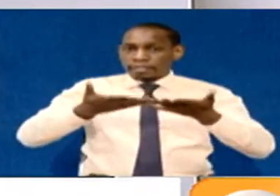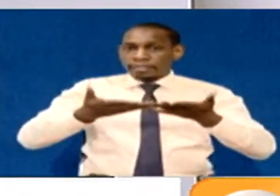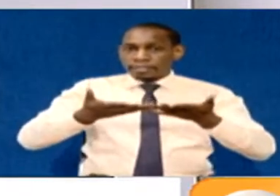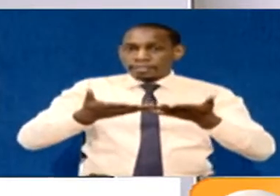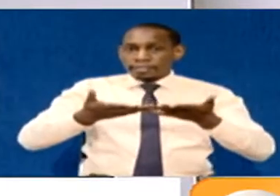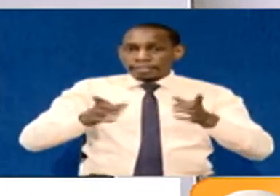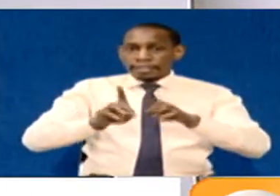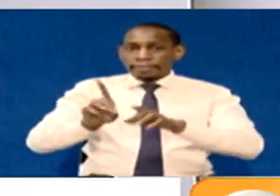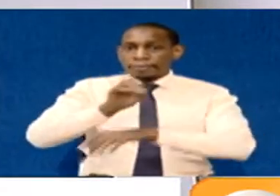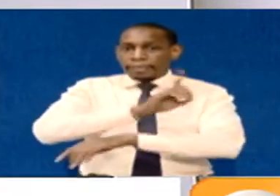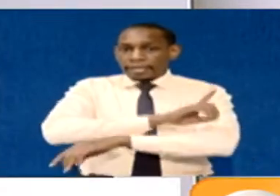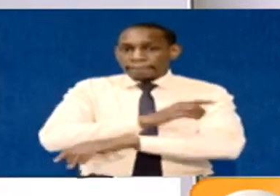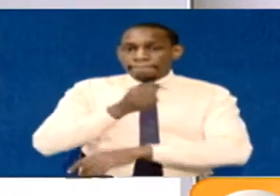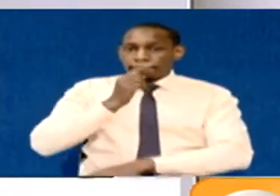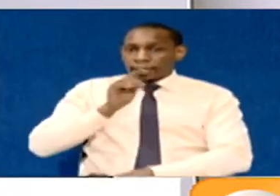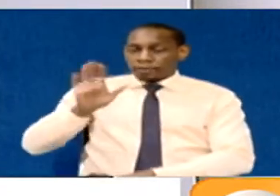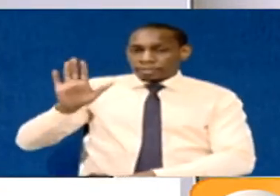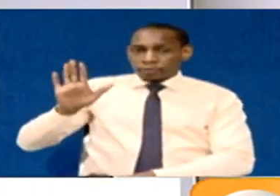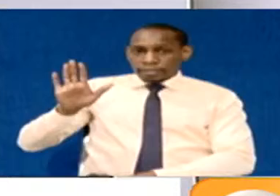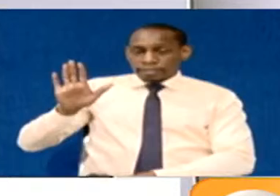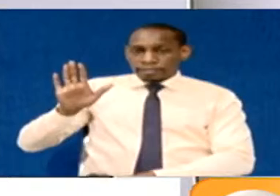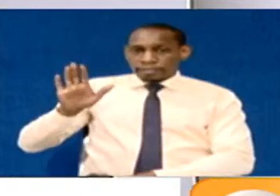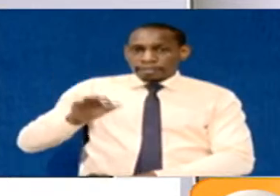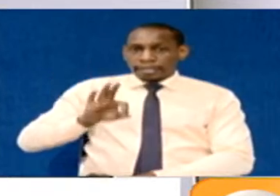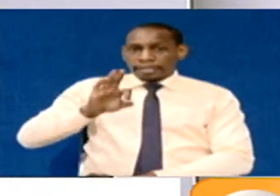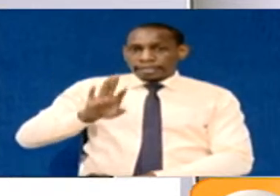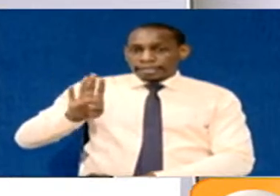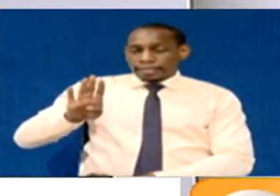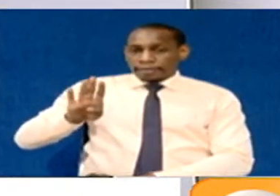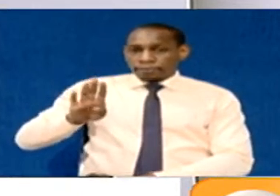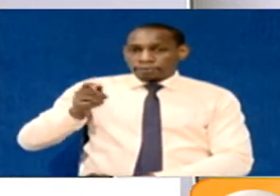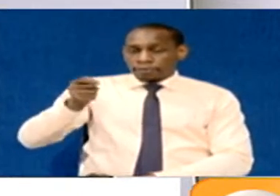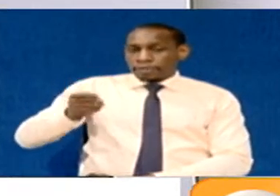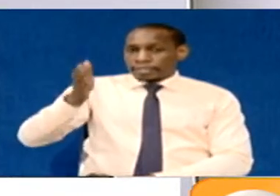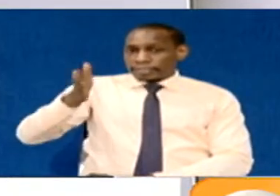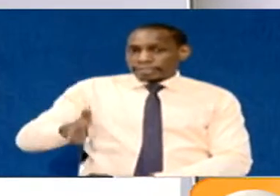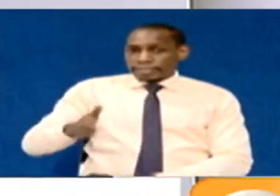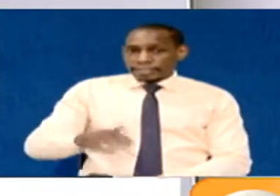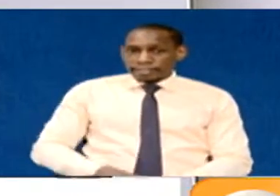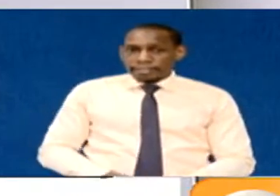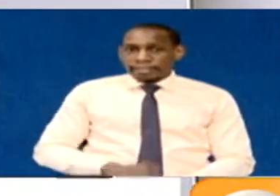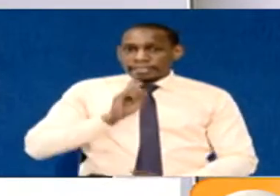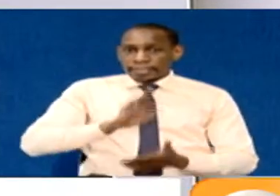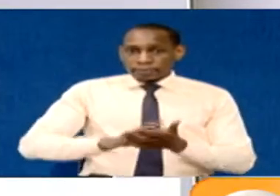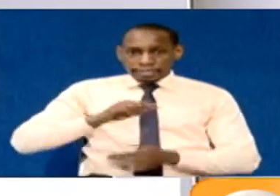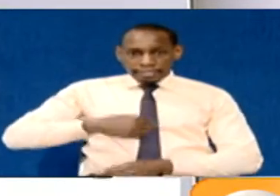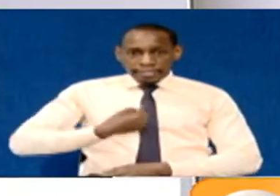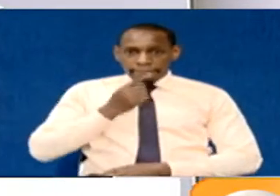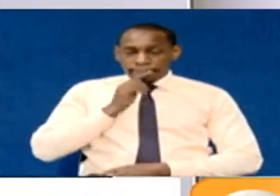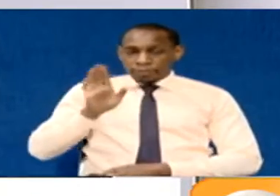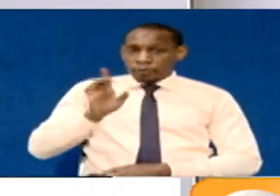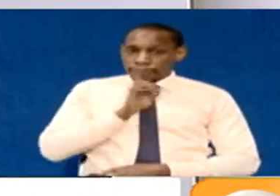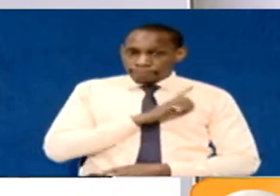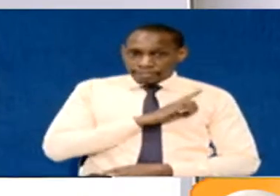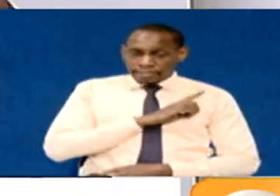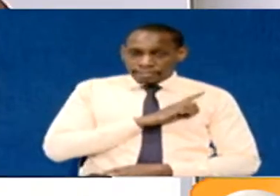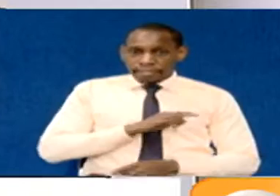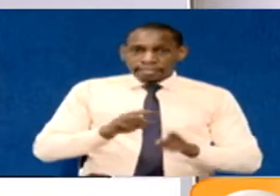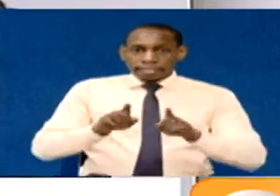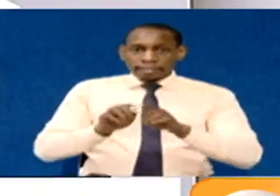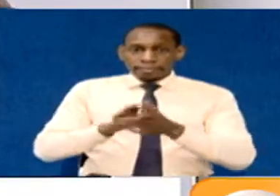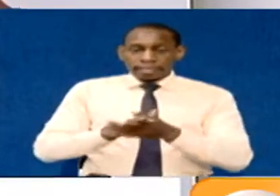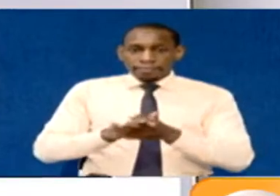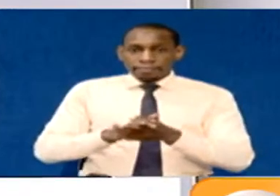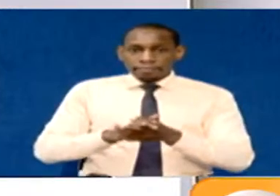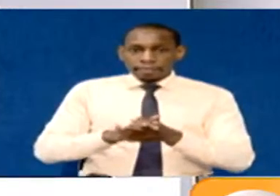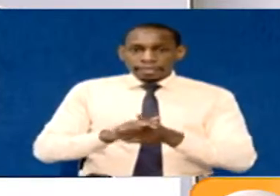was swearing in the 34 judges, saying I also took the oath. And as